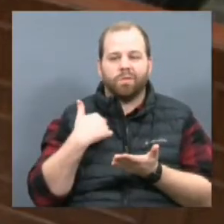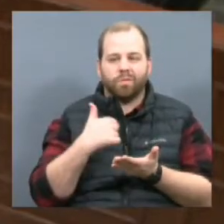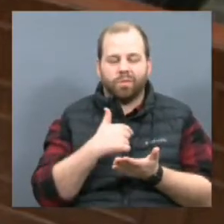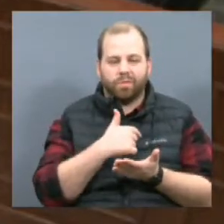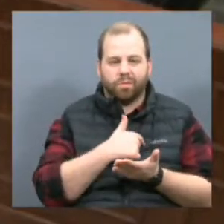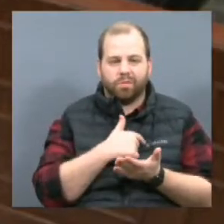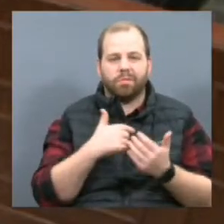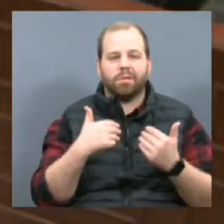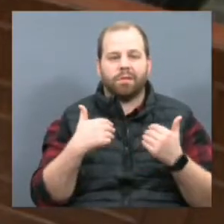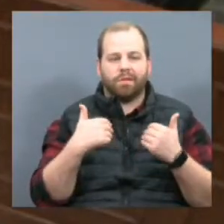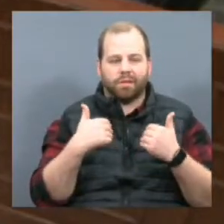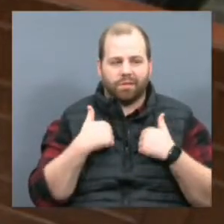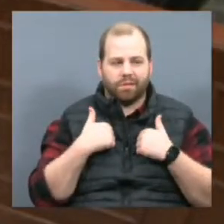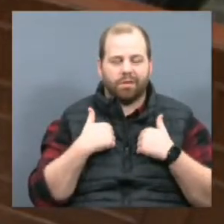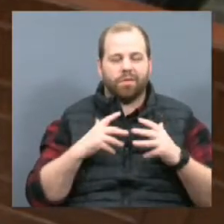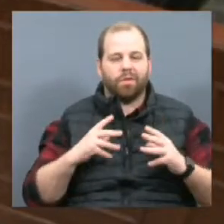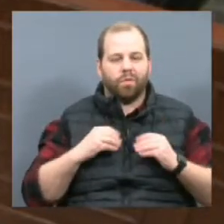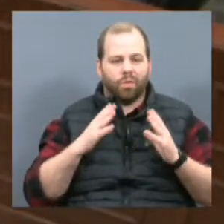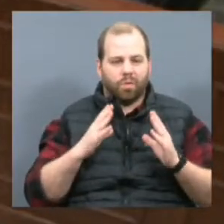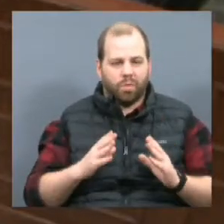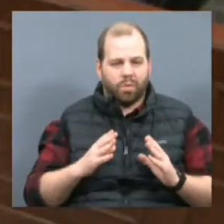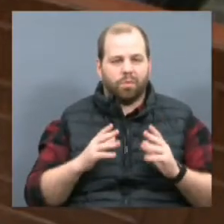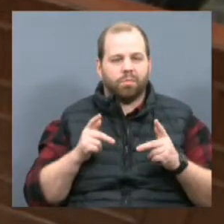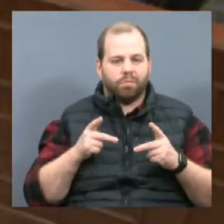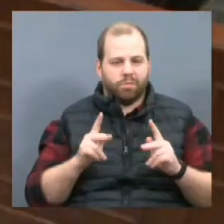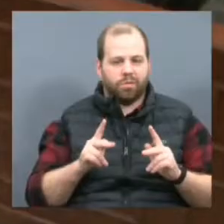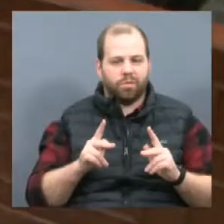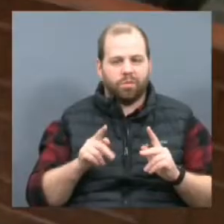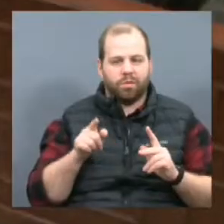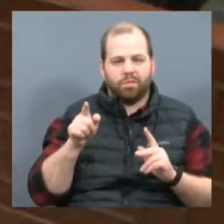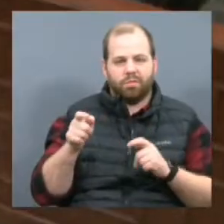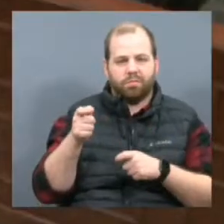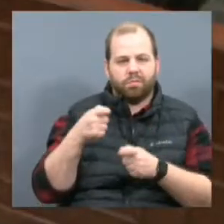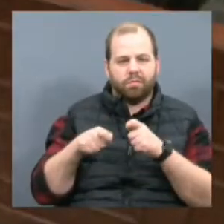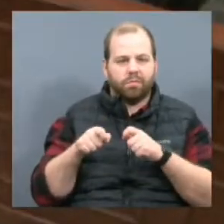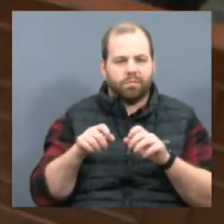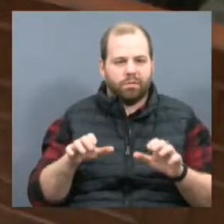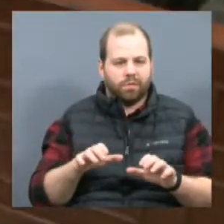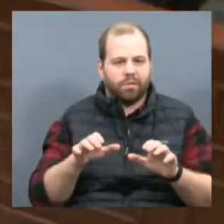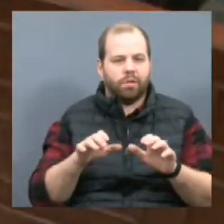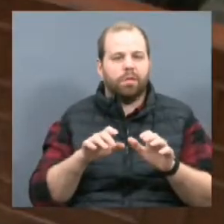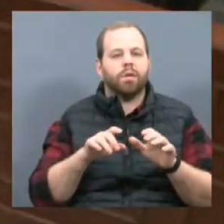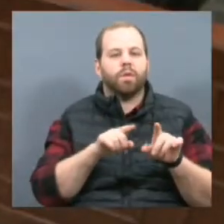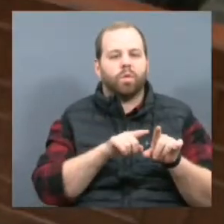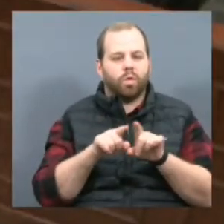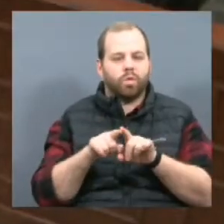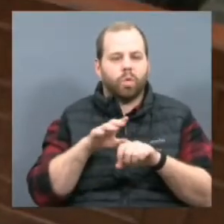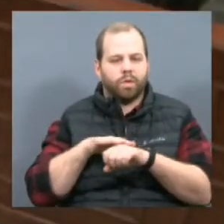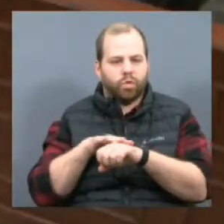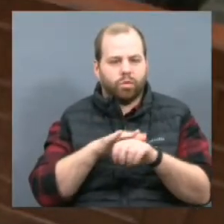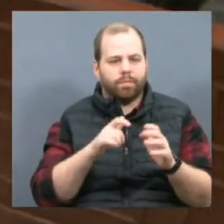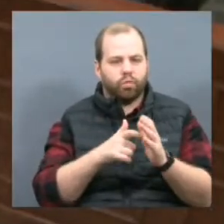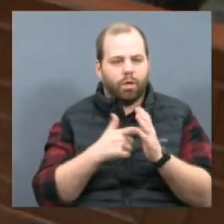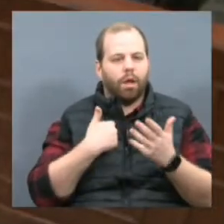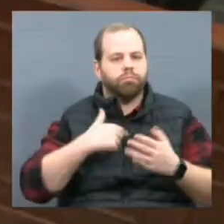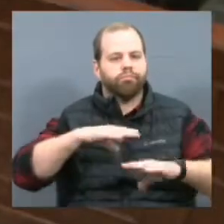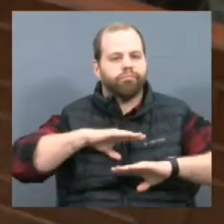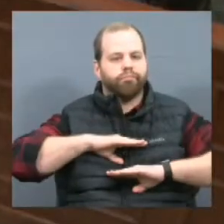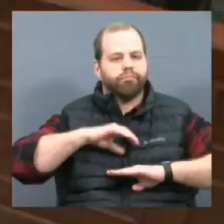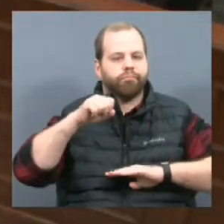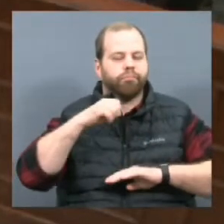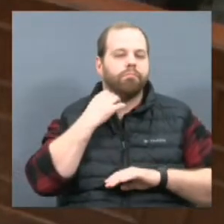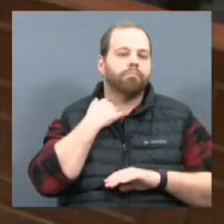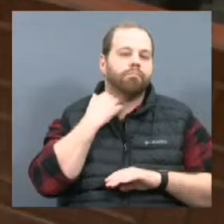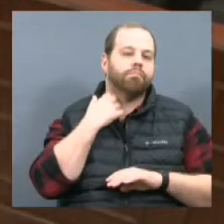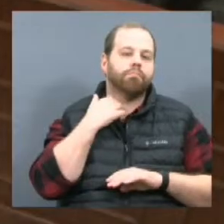the owner's permission for them to act as his agent, and then the noticing requirements. So I'm satisfied. All right, thank you. Okay,